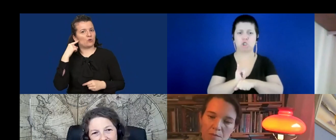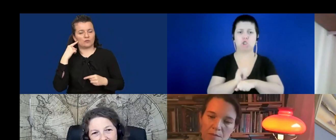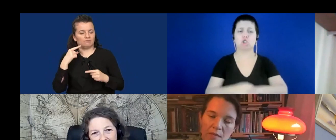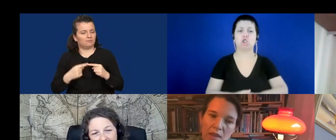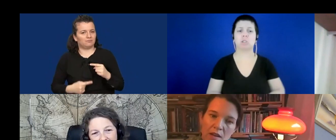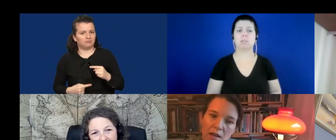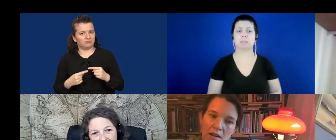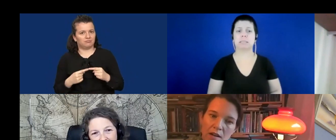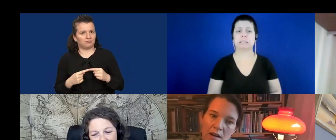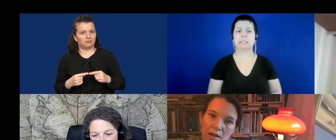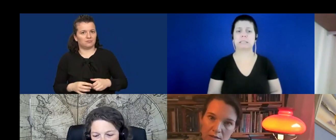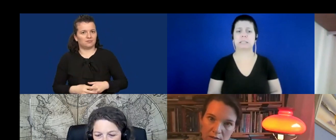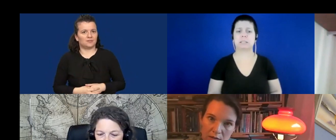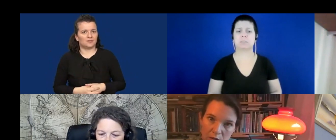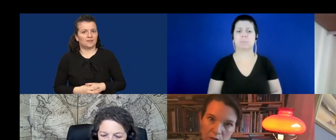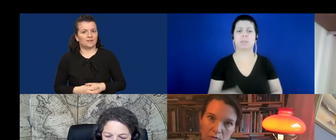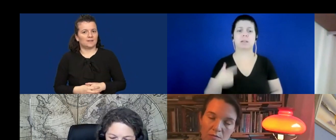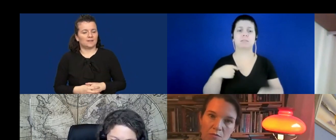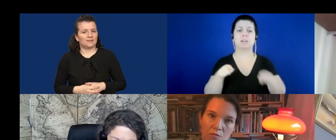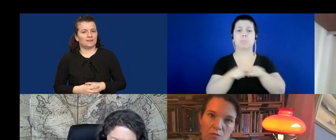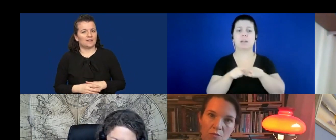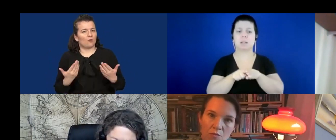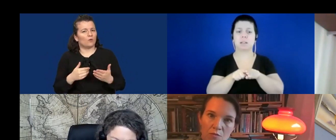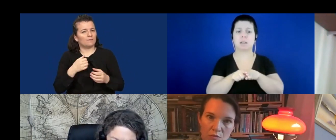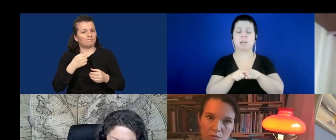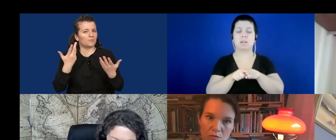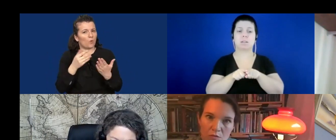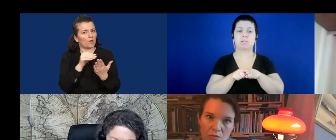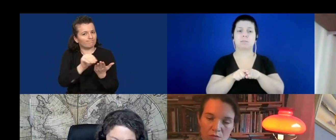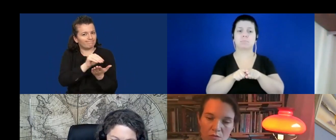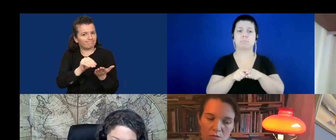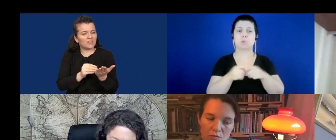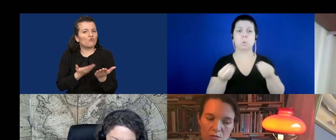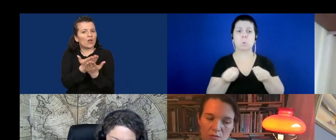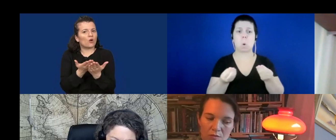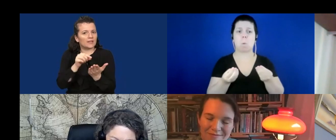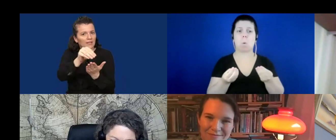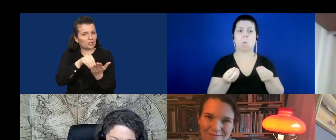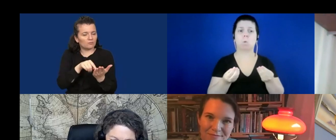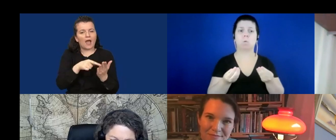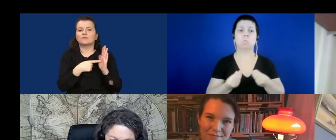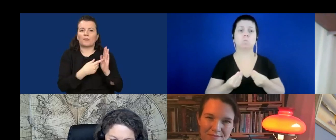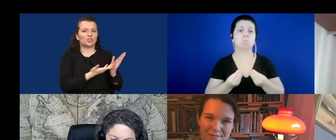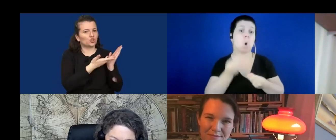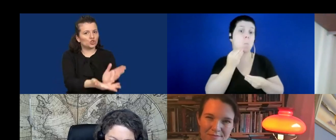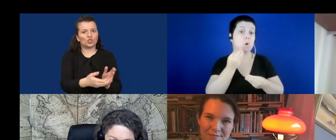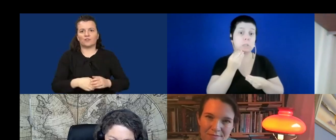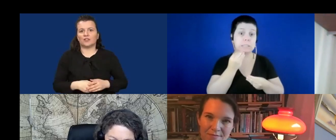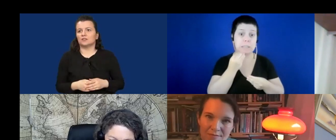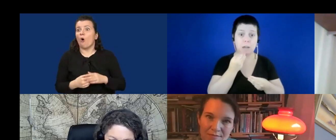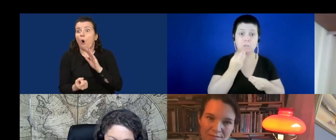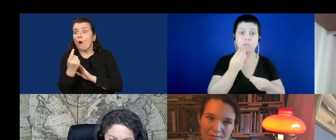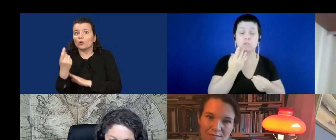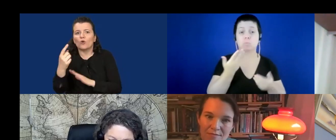we provide a framework of recommendations on which to improve services and opportunities for children and adults with sight